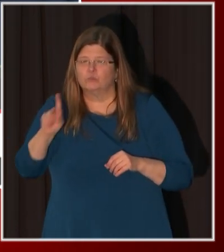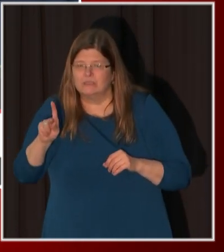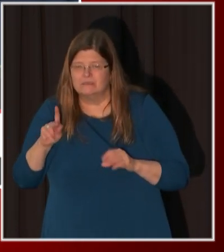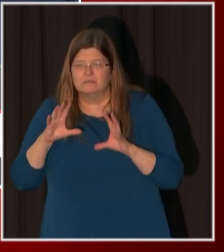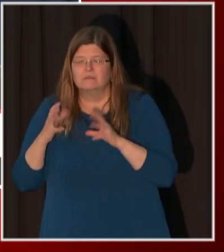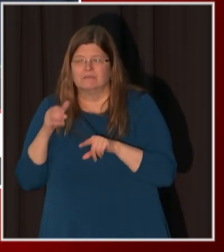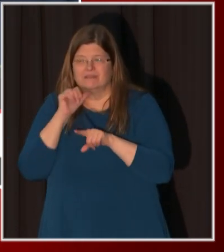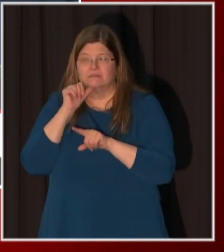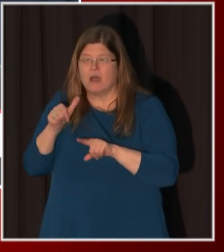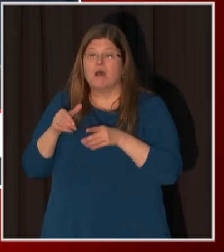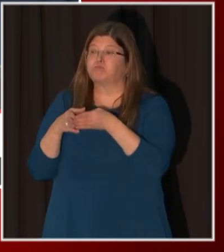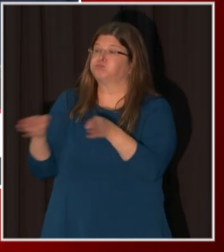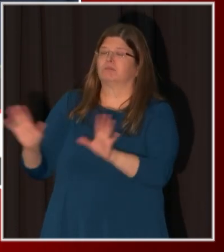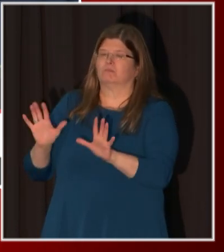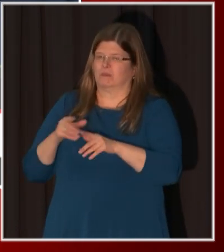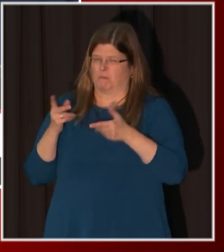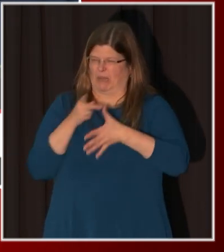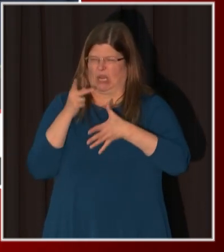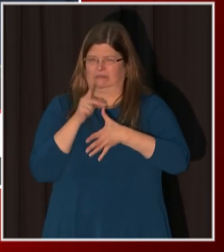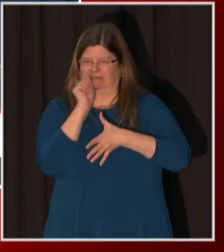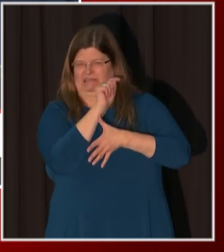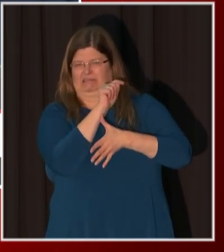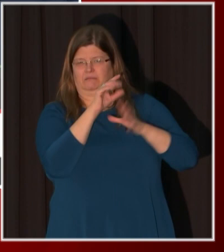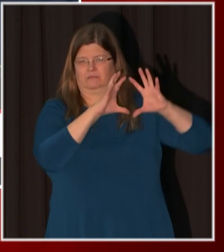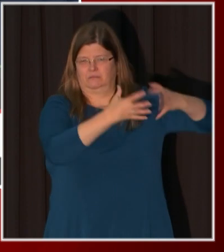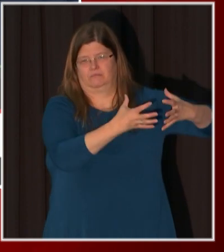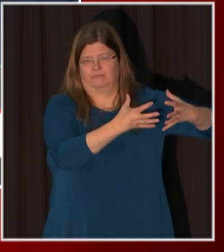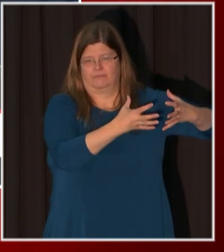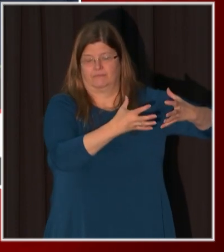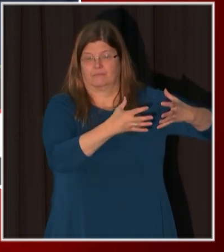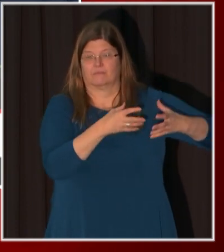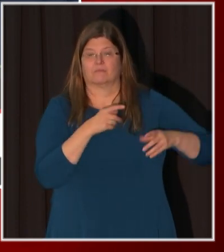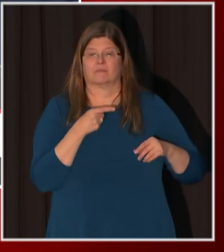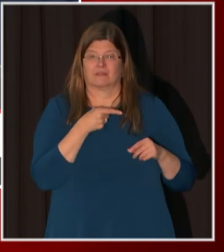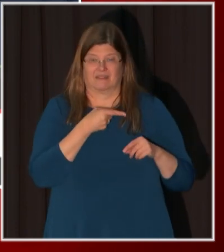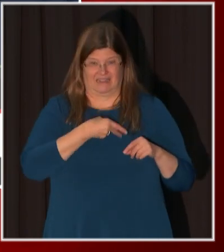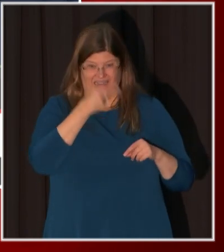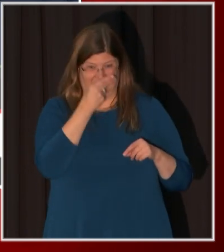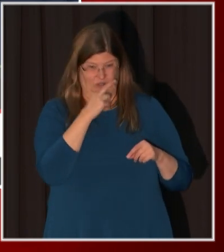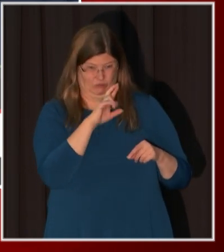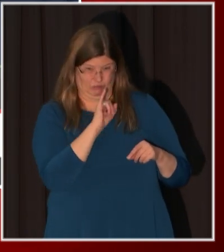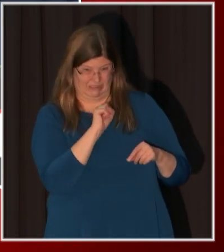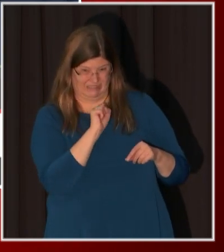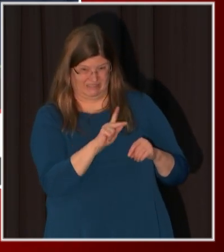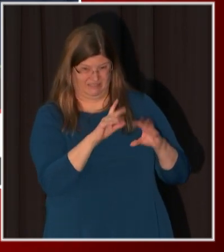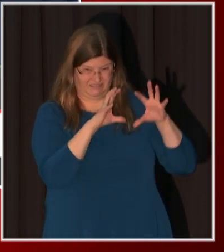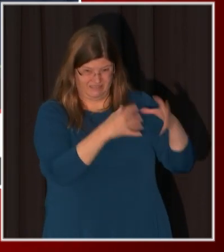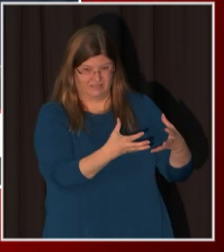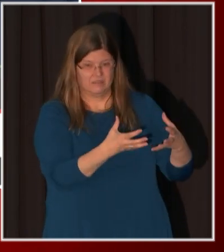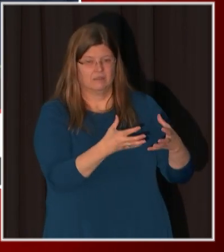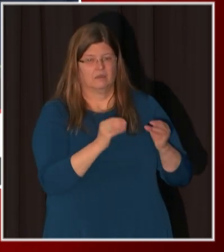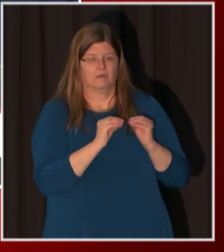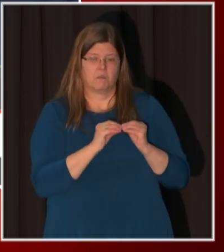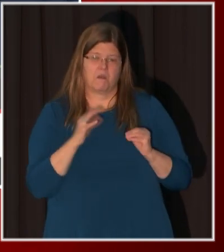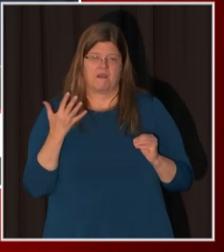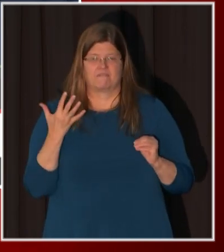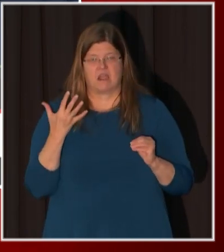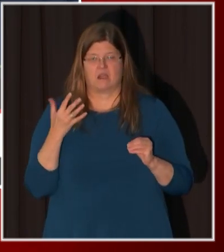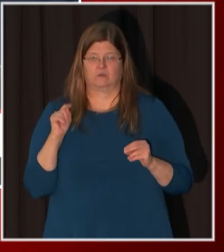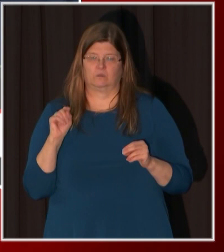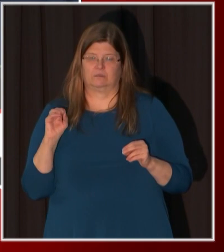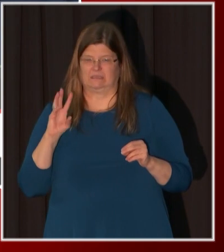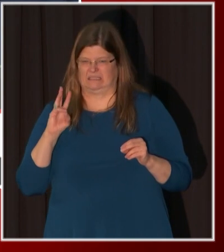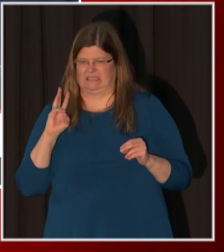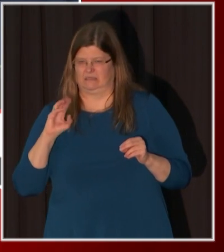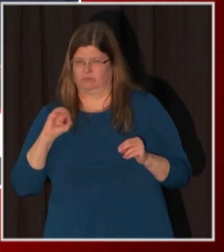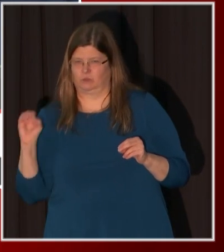to ascertain are things around that particular population. So about 5 to 6% of our cases are in